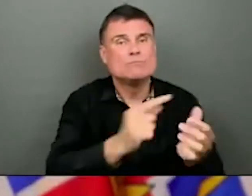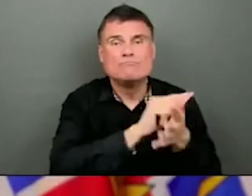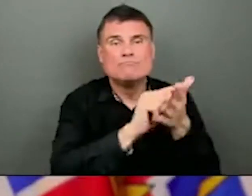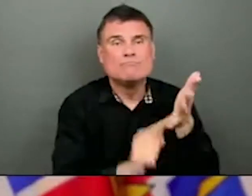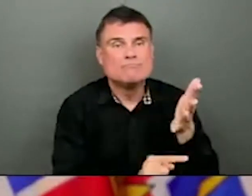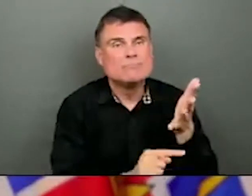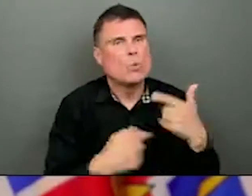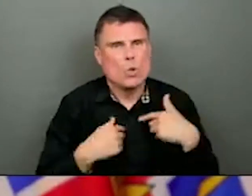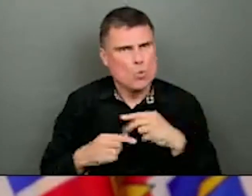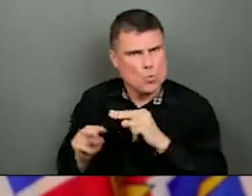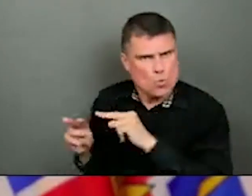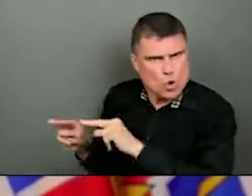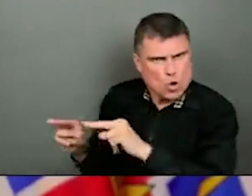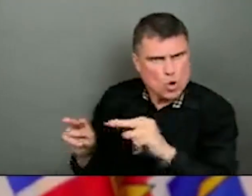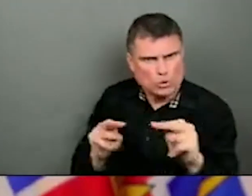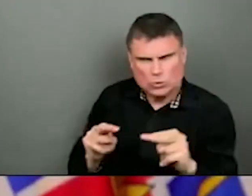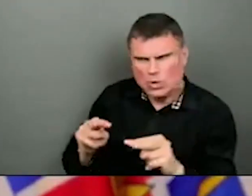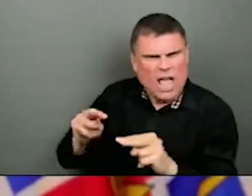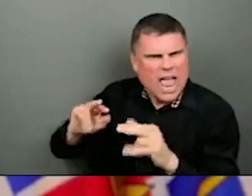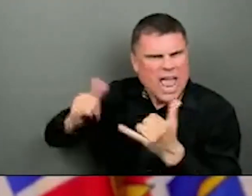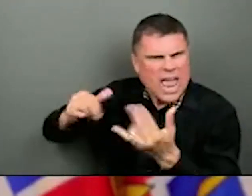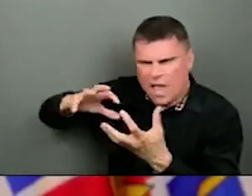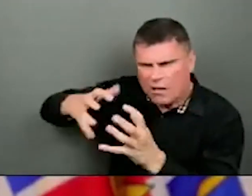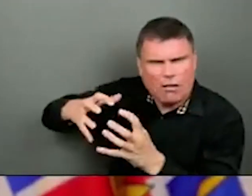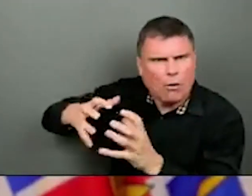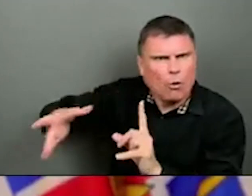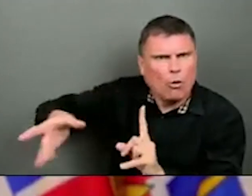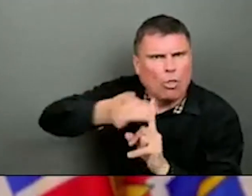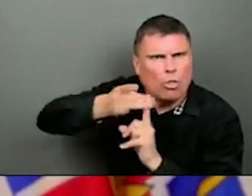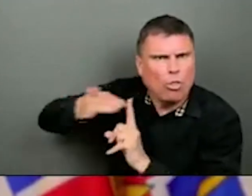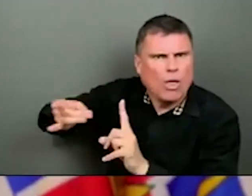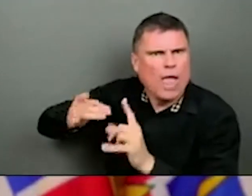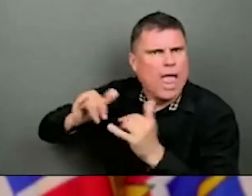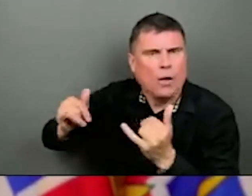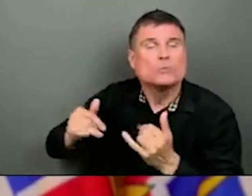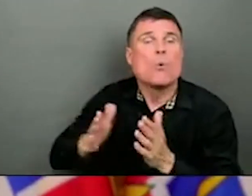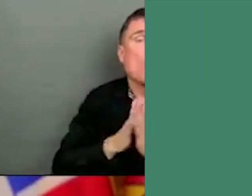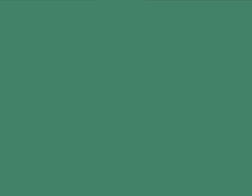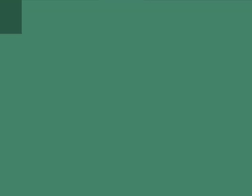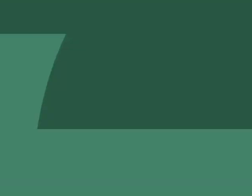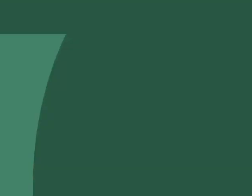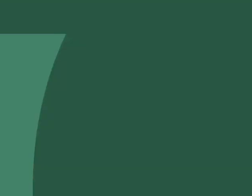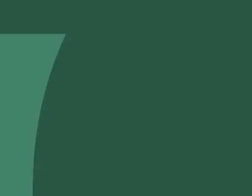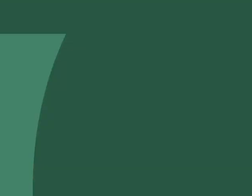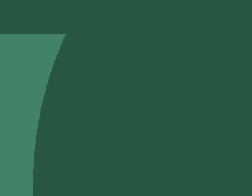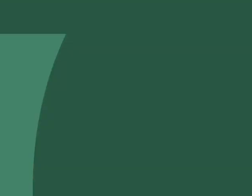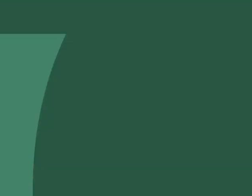having our strong public health programs on the ground, which we are committed to continuing to do.